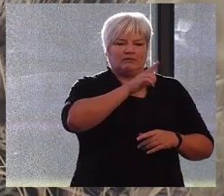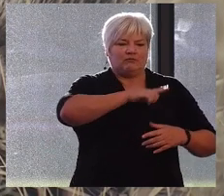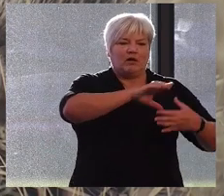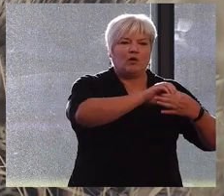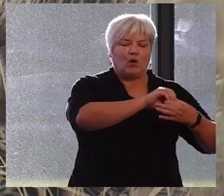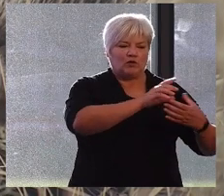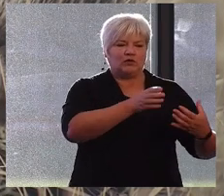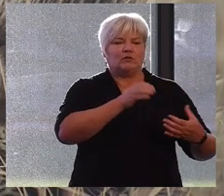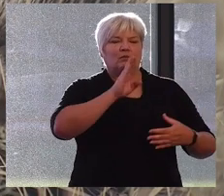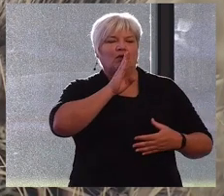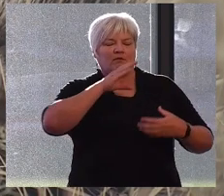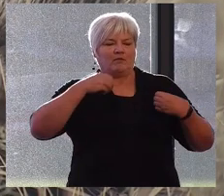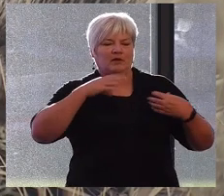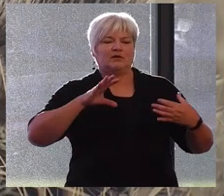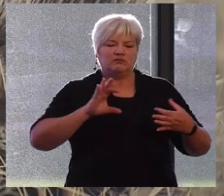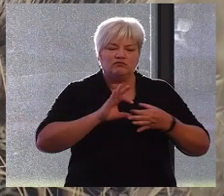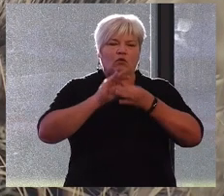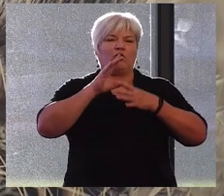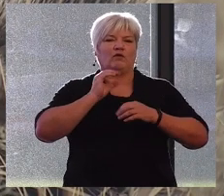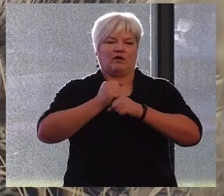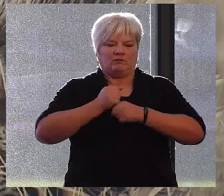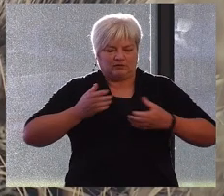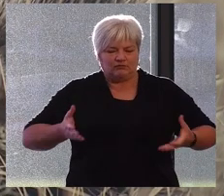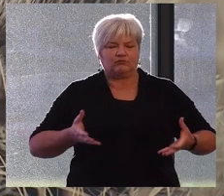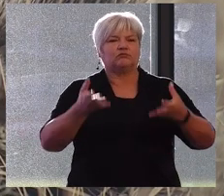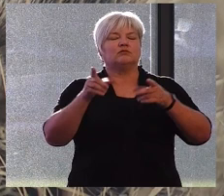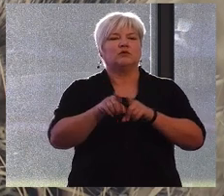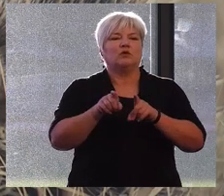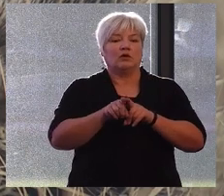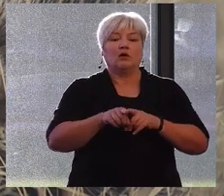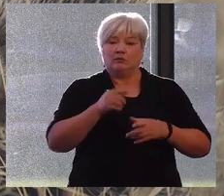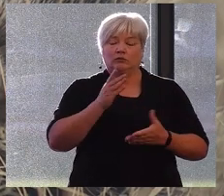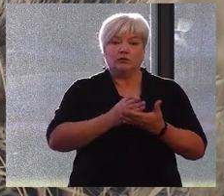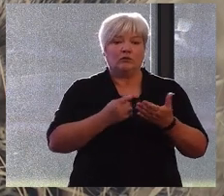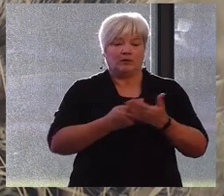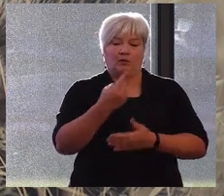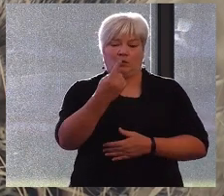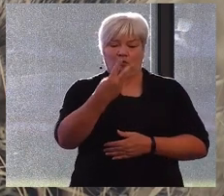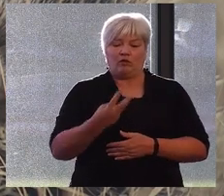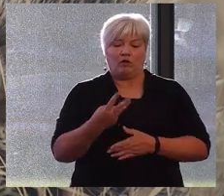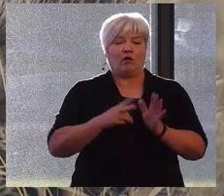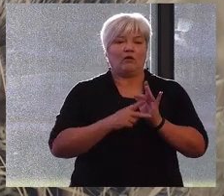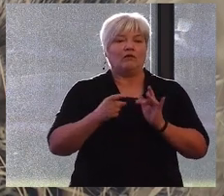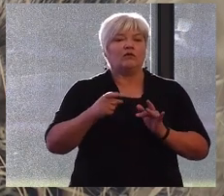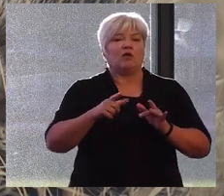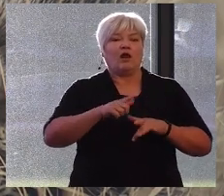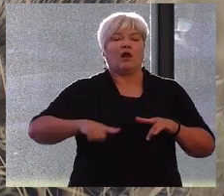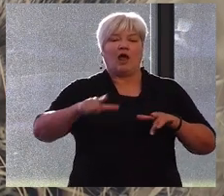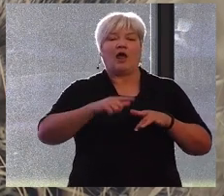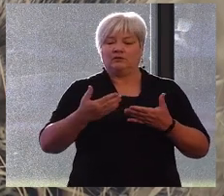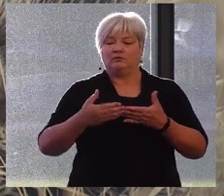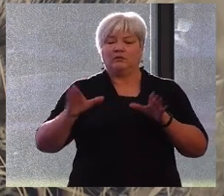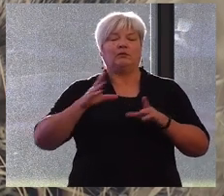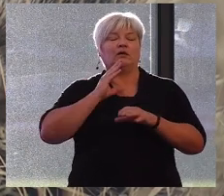are, and match our commitments as we move forward. One third of Victorian land is public. We're 3% of the Australian land mass,